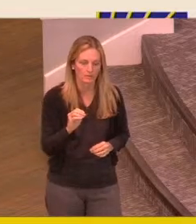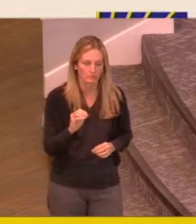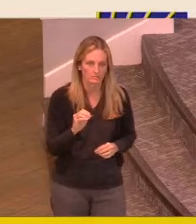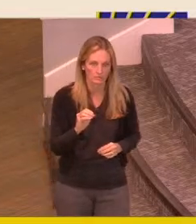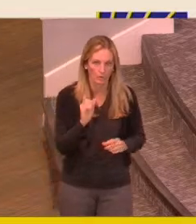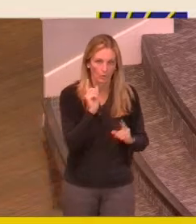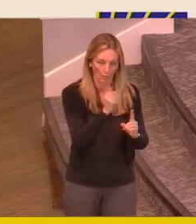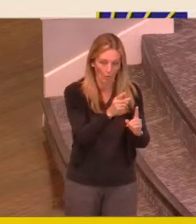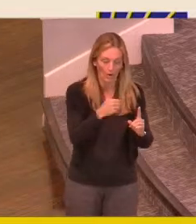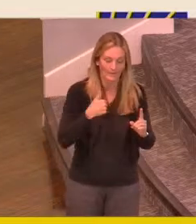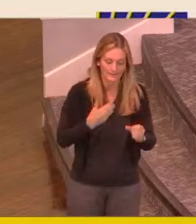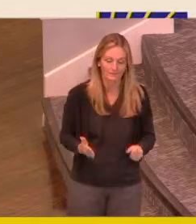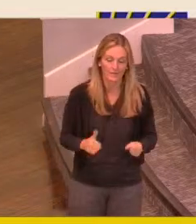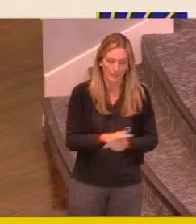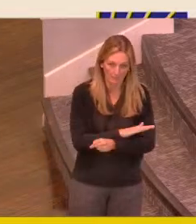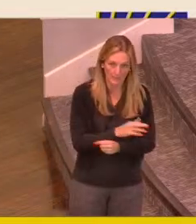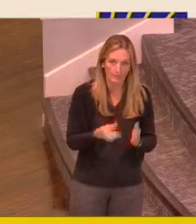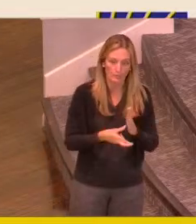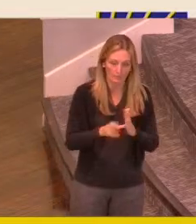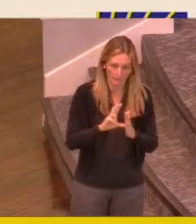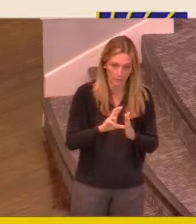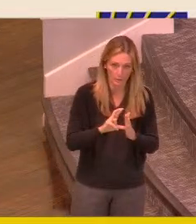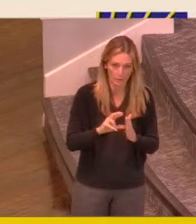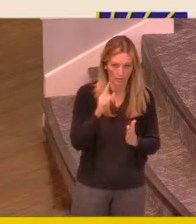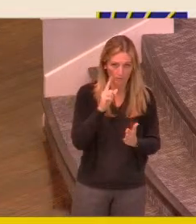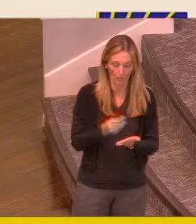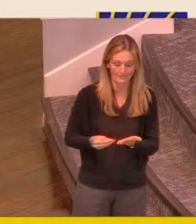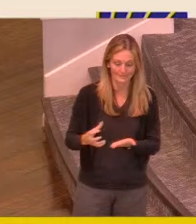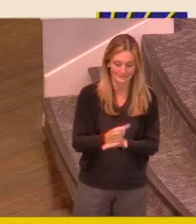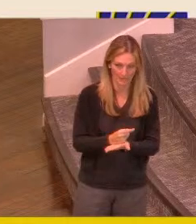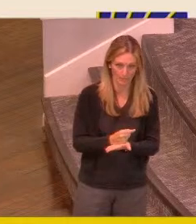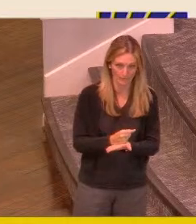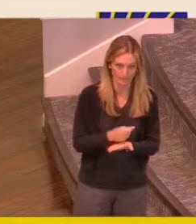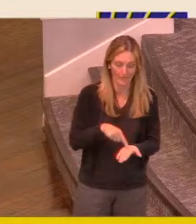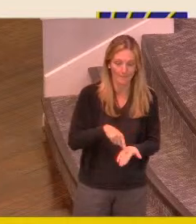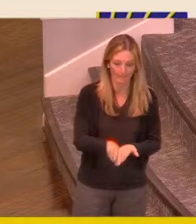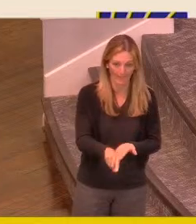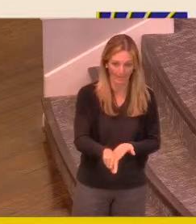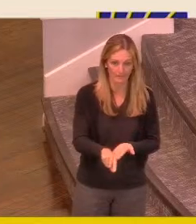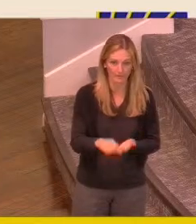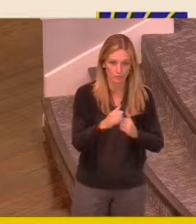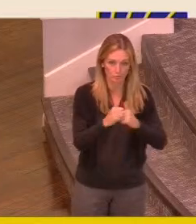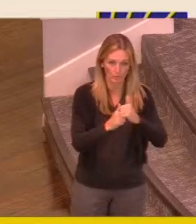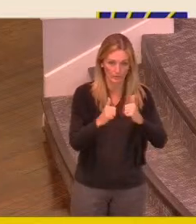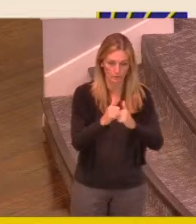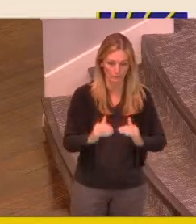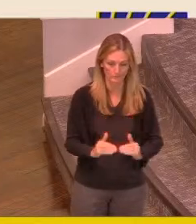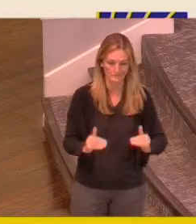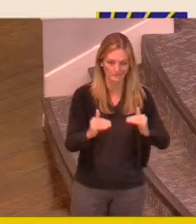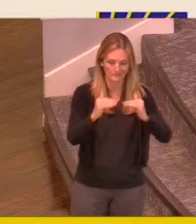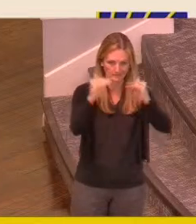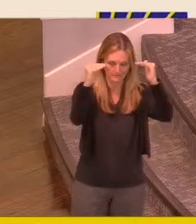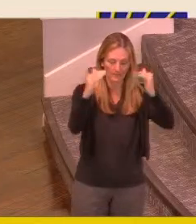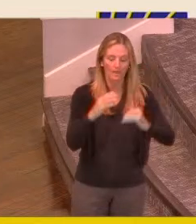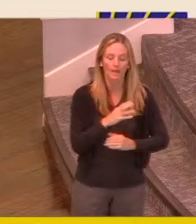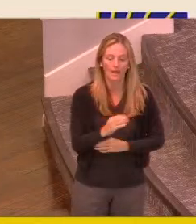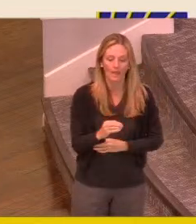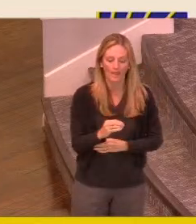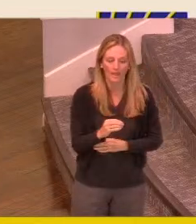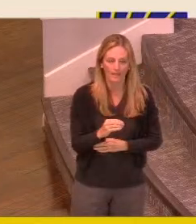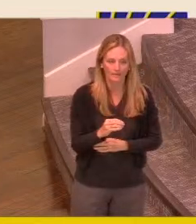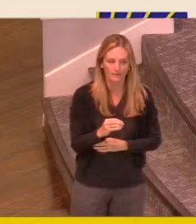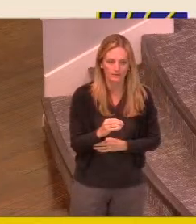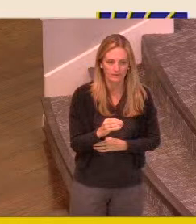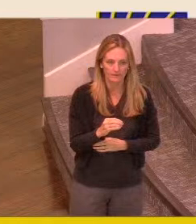review and analysis of our salary tables and compensation structures, and then to implement